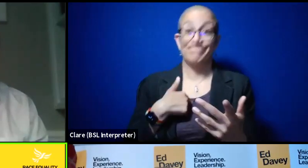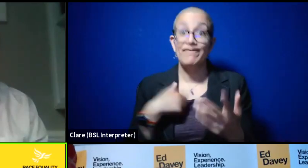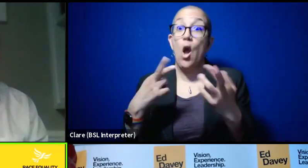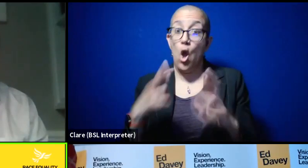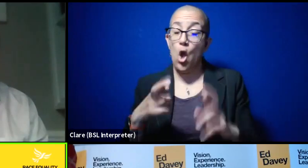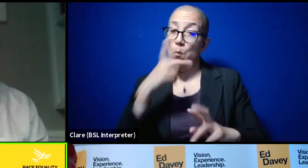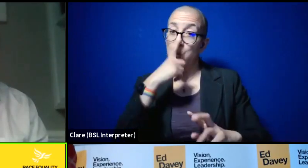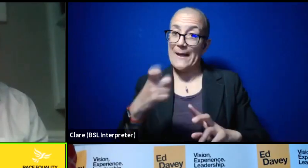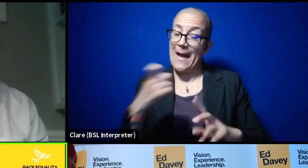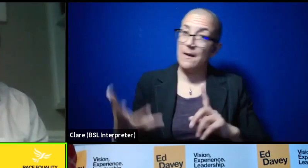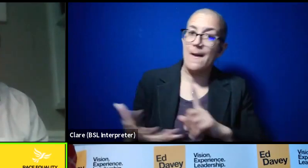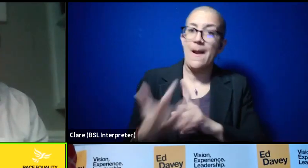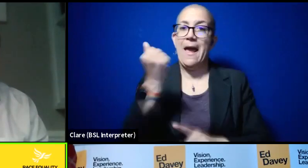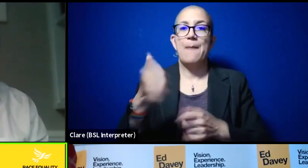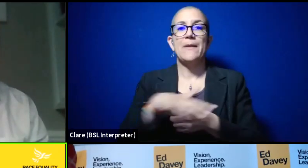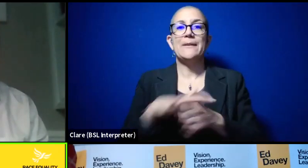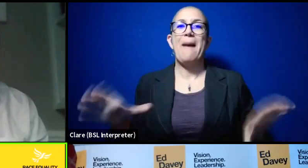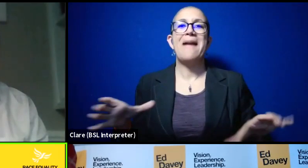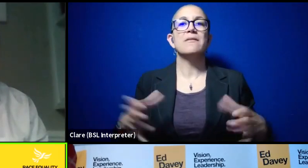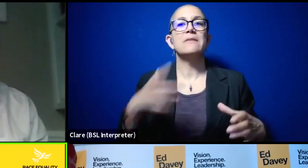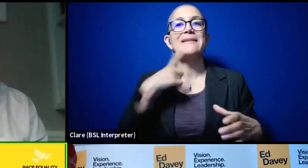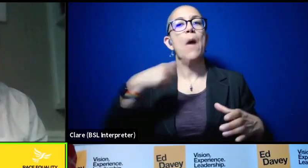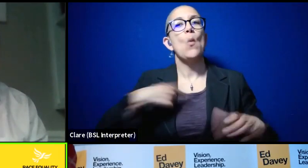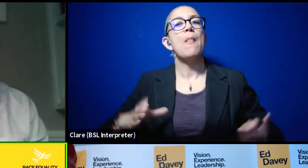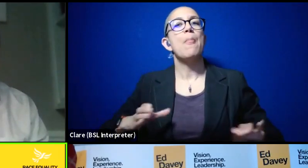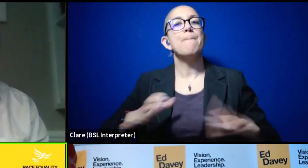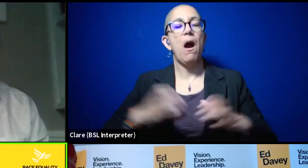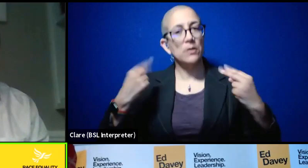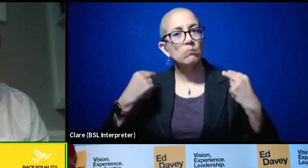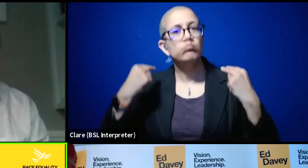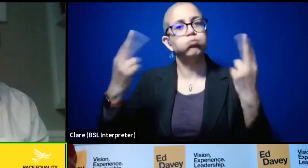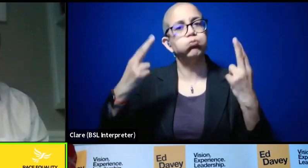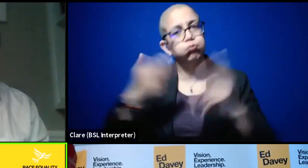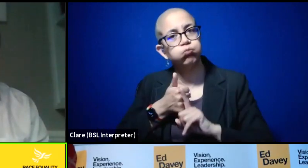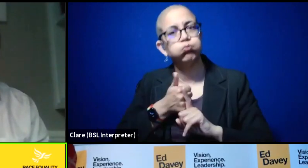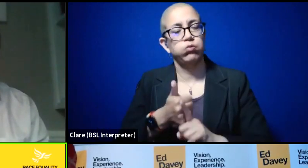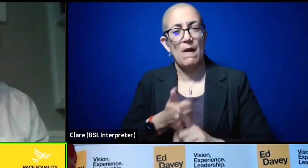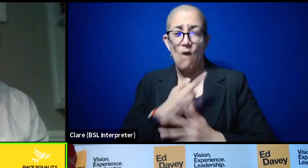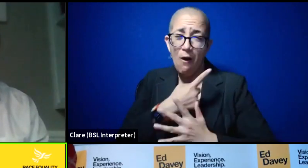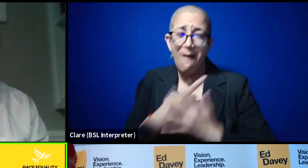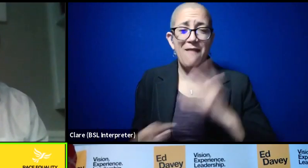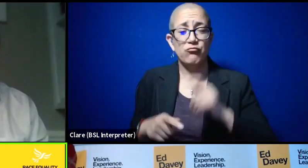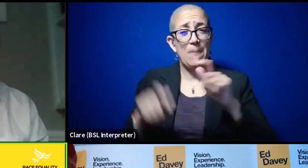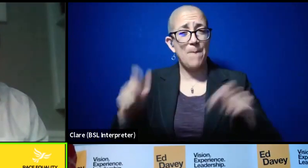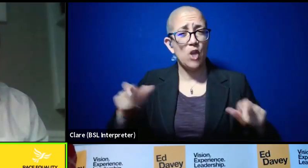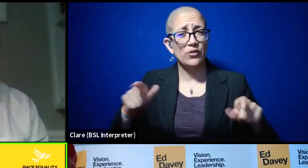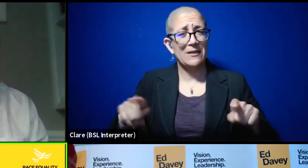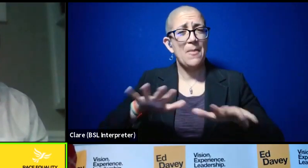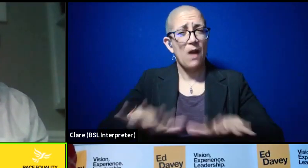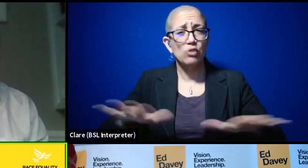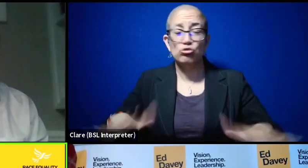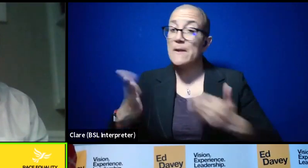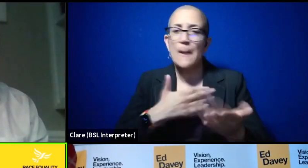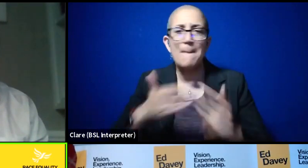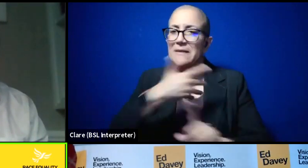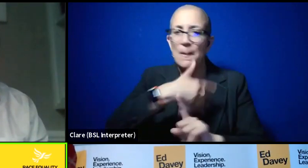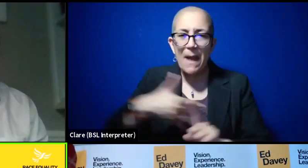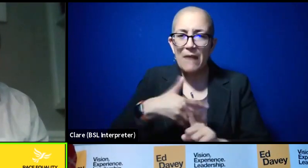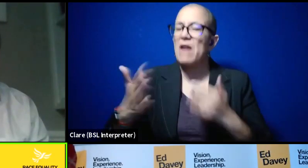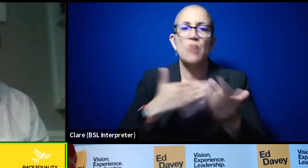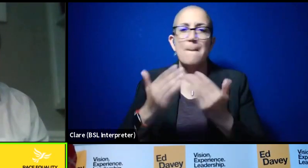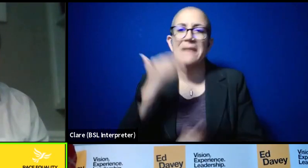can reclaim that space as being the party that stands up for every single person in the country, no matter their background, no matter the colour of